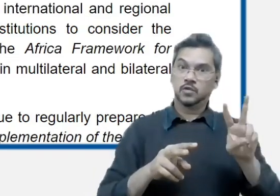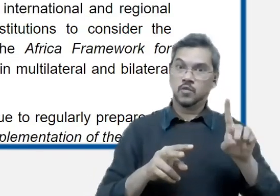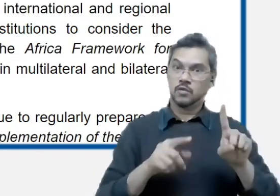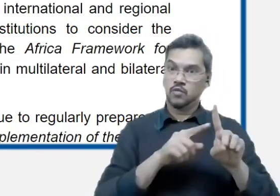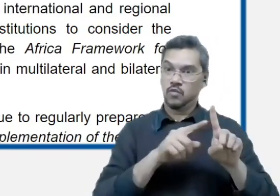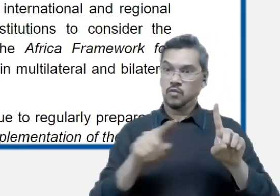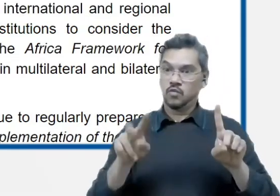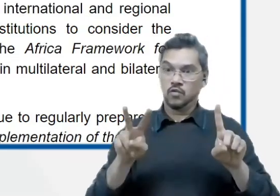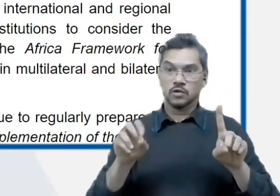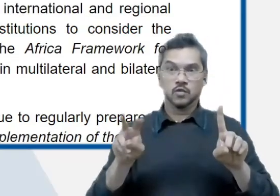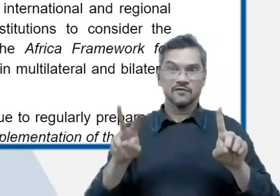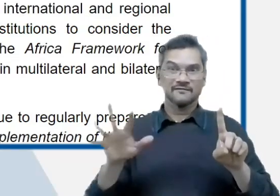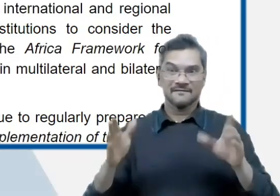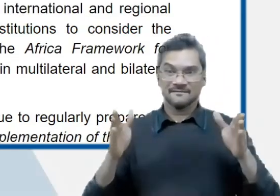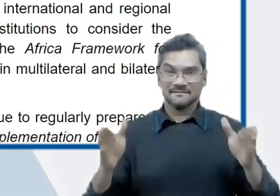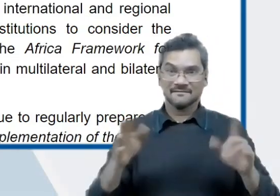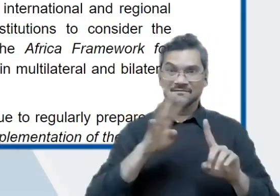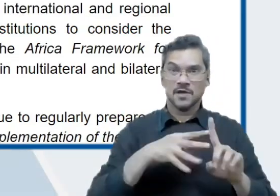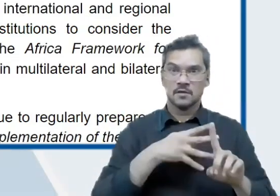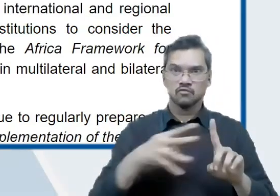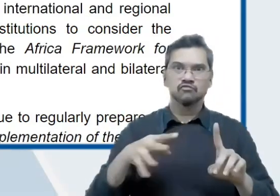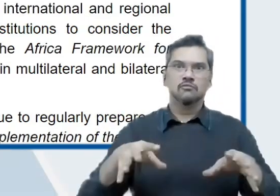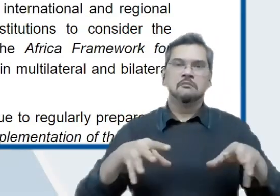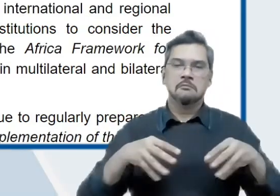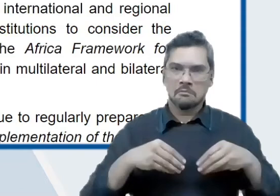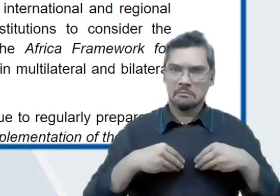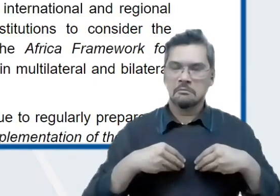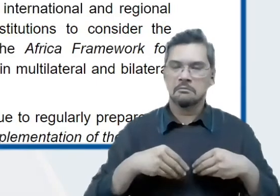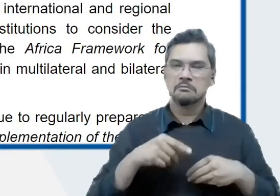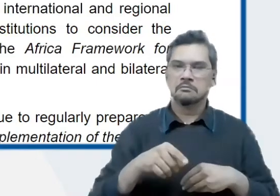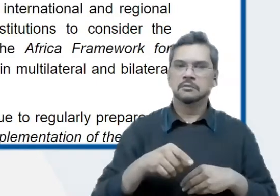for Disaster Risk Reduction 2015 to 2030 in Africa.